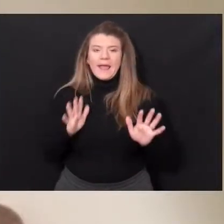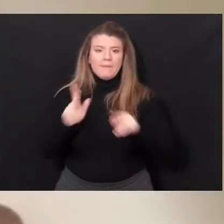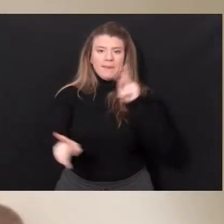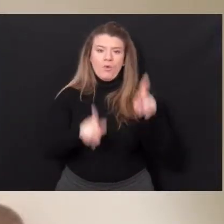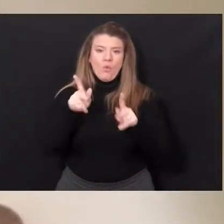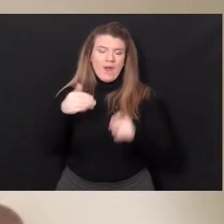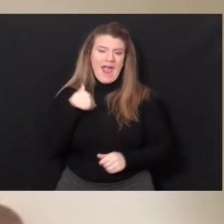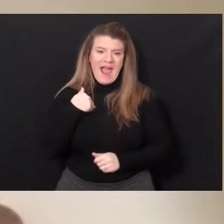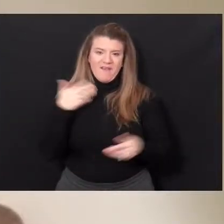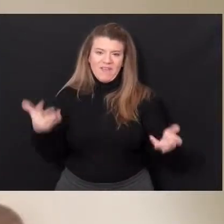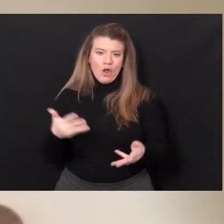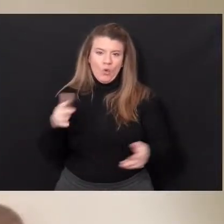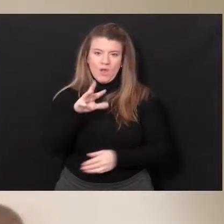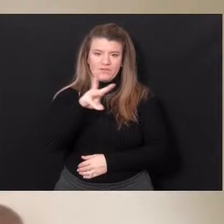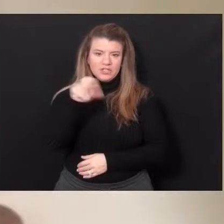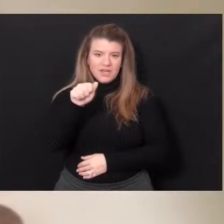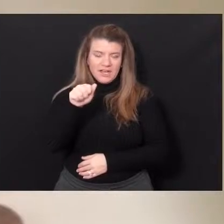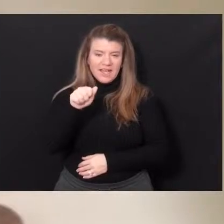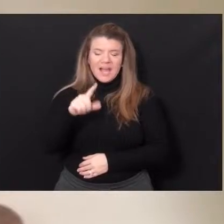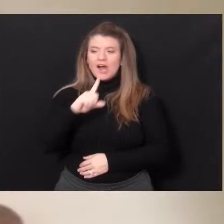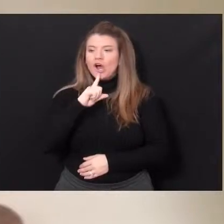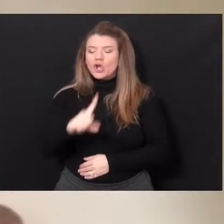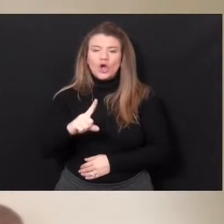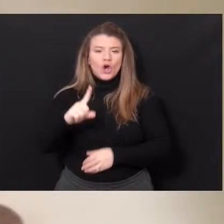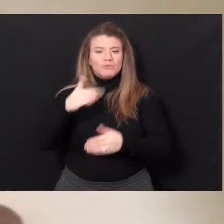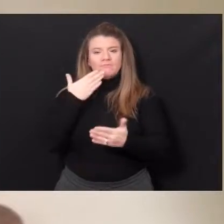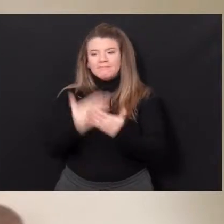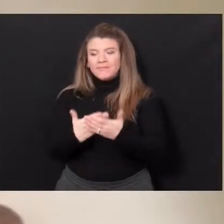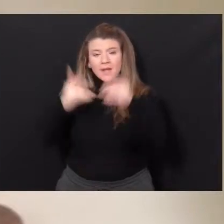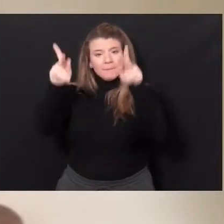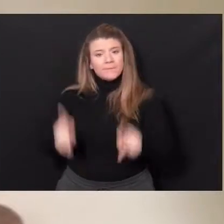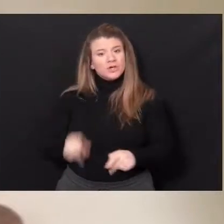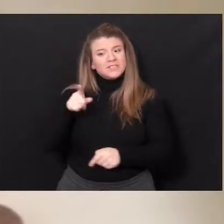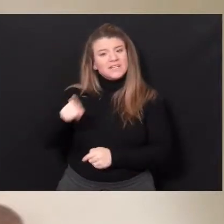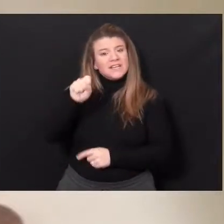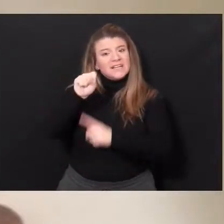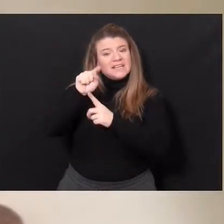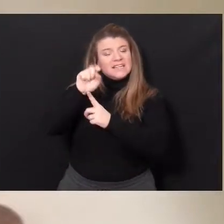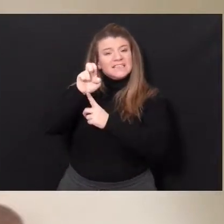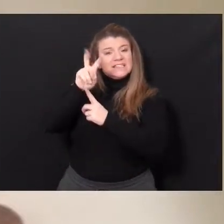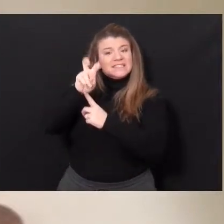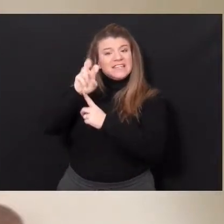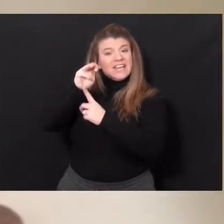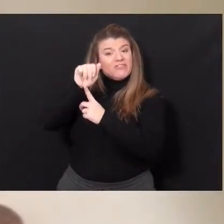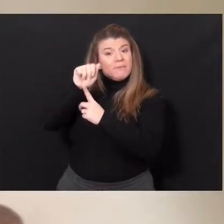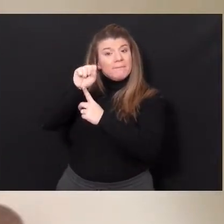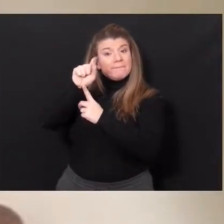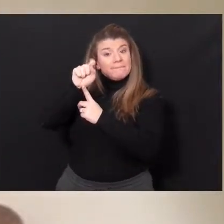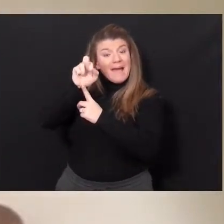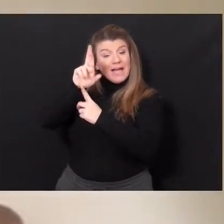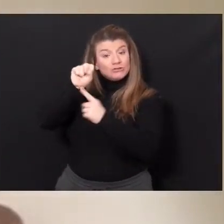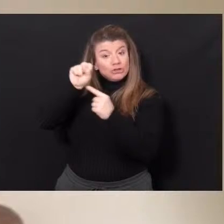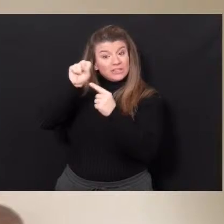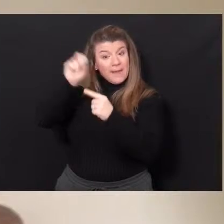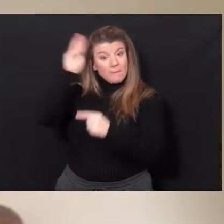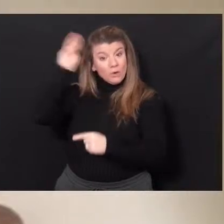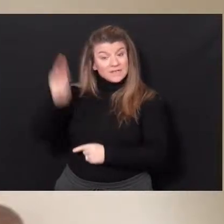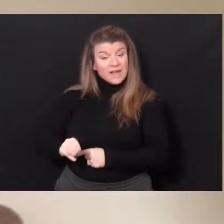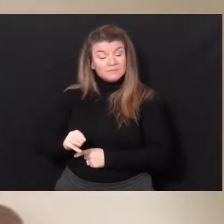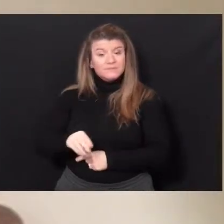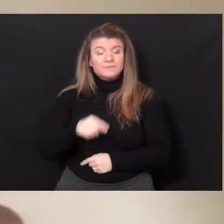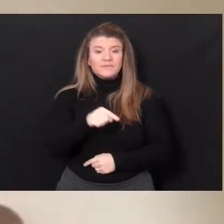we have in West Virginia, and talk about a good Samaritan by the name of Steve Masters from Morgantown. This morning, my wife lost